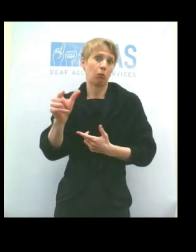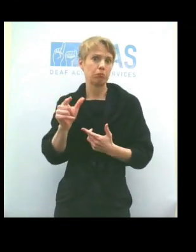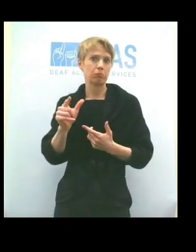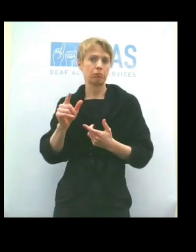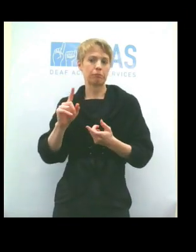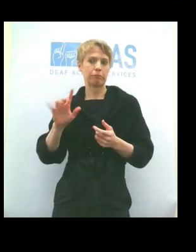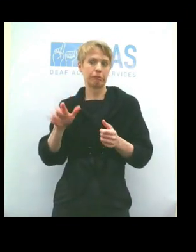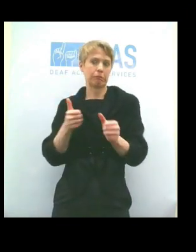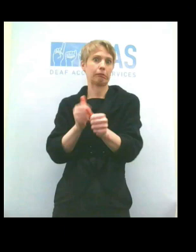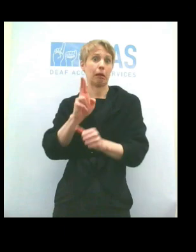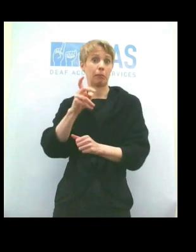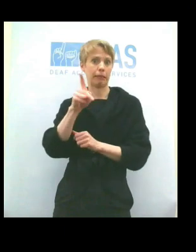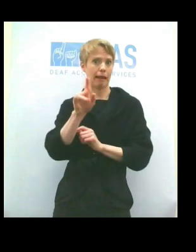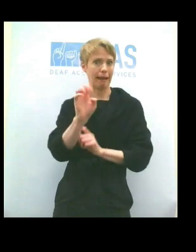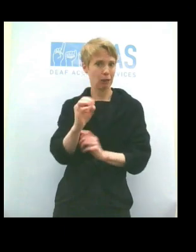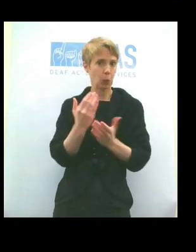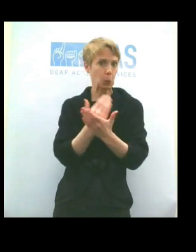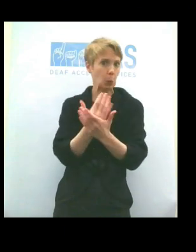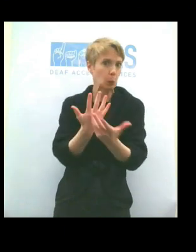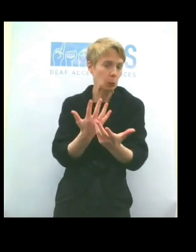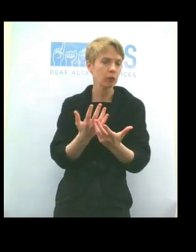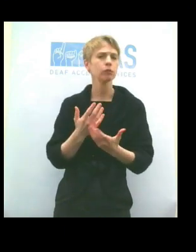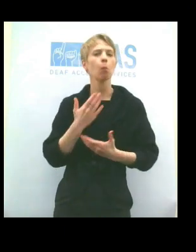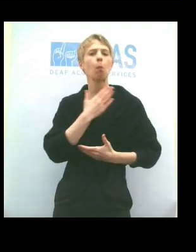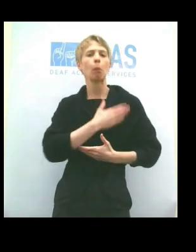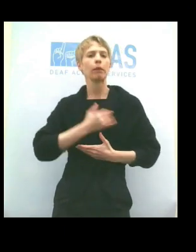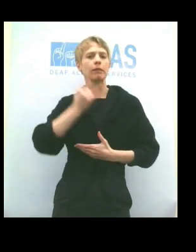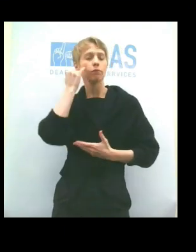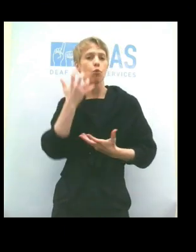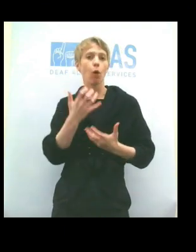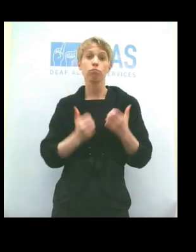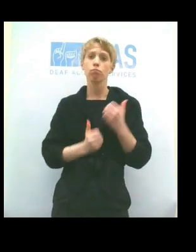information, we ask that you go to our website,